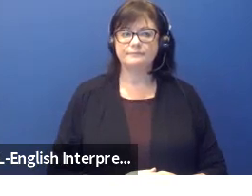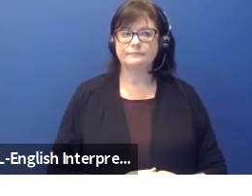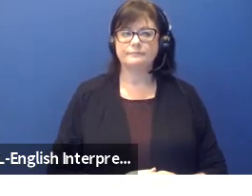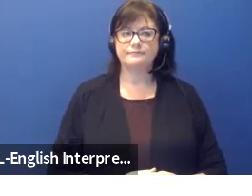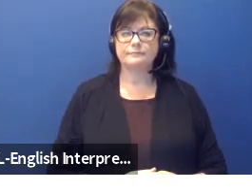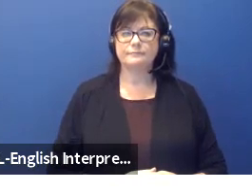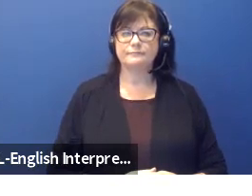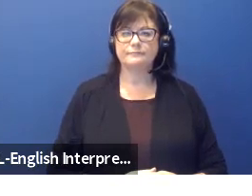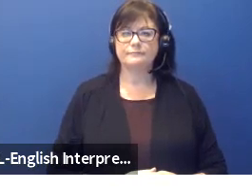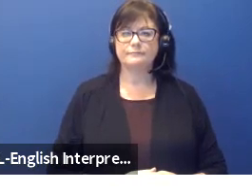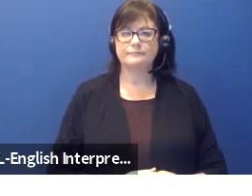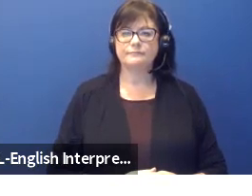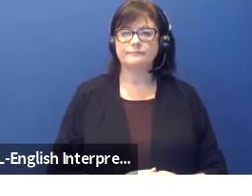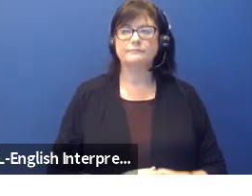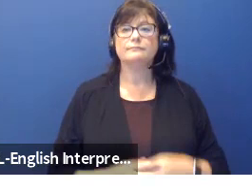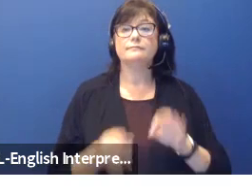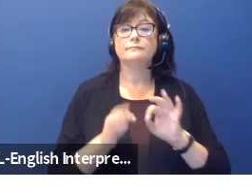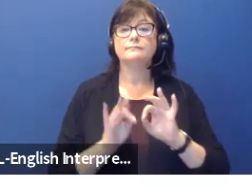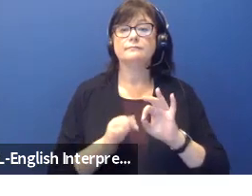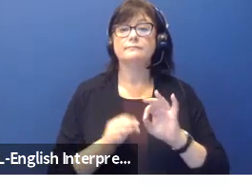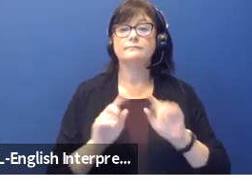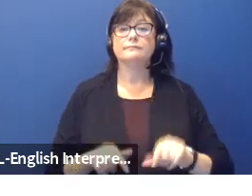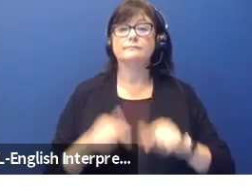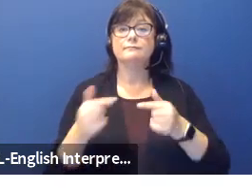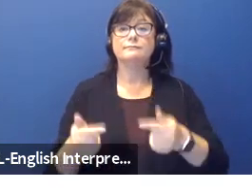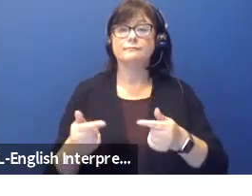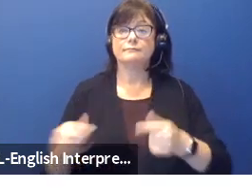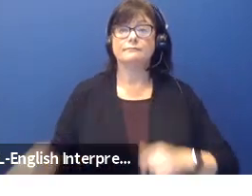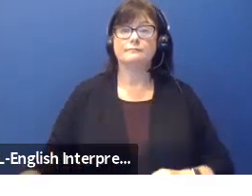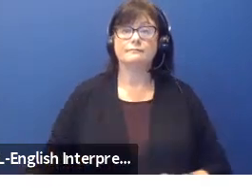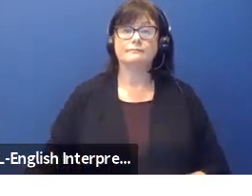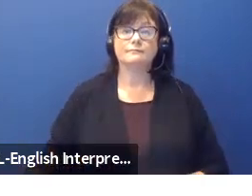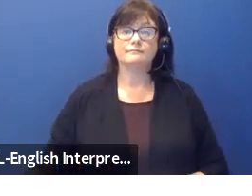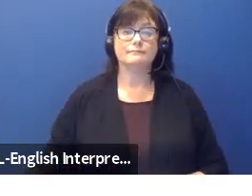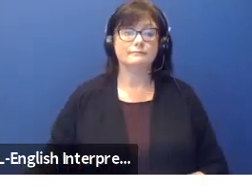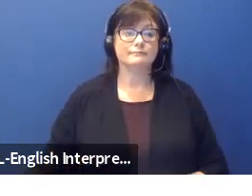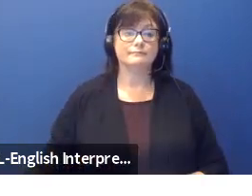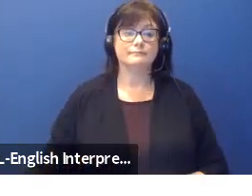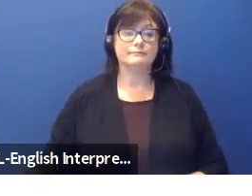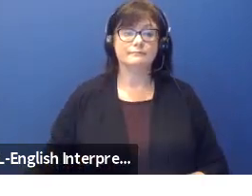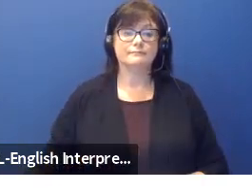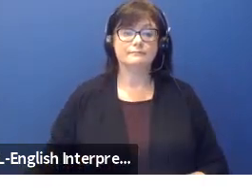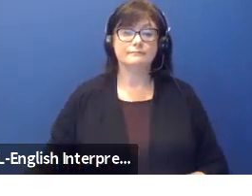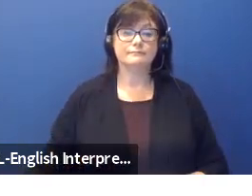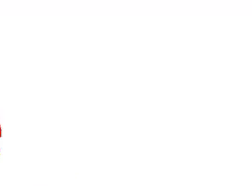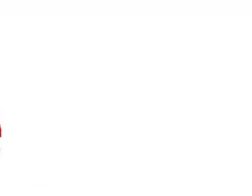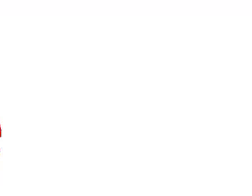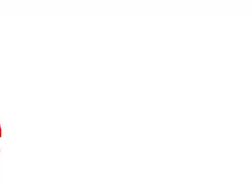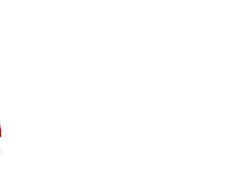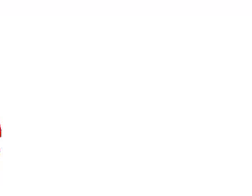So now let's talk a little bit more specifically about where that data in the Report 64 comes from to start